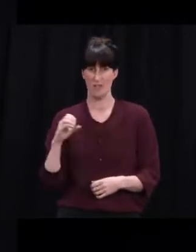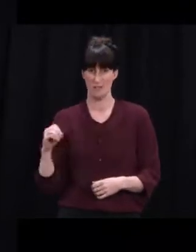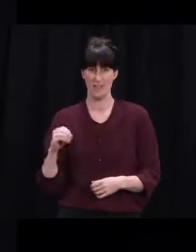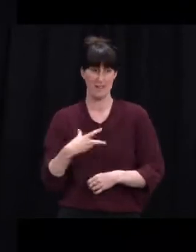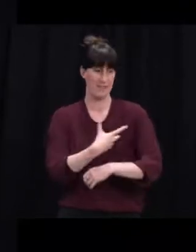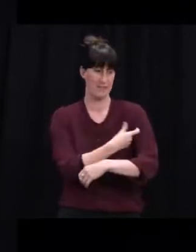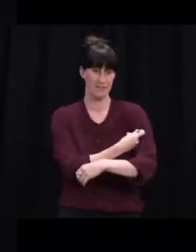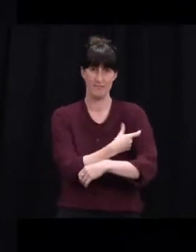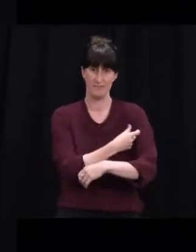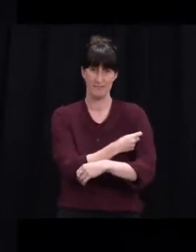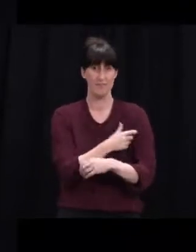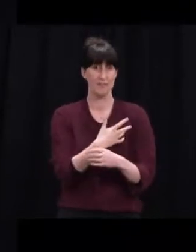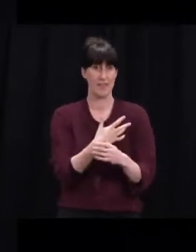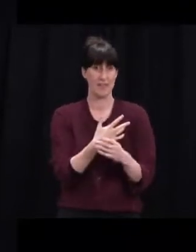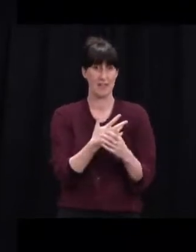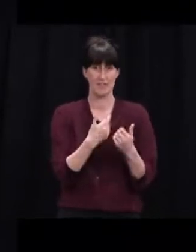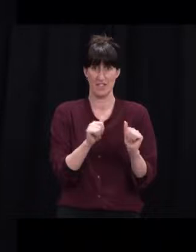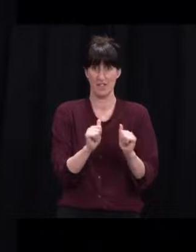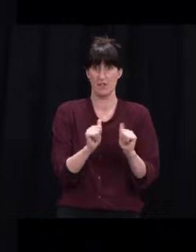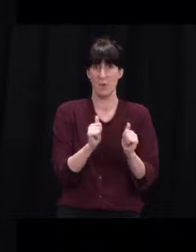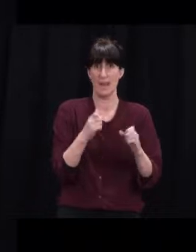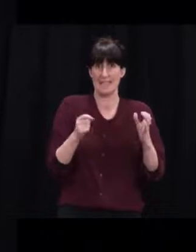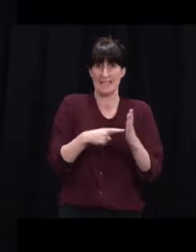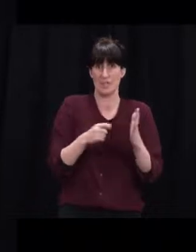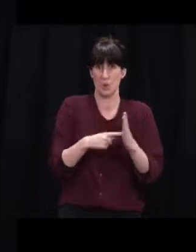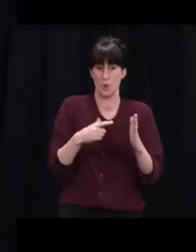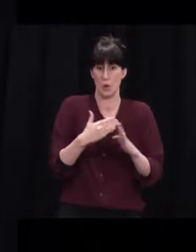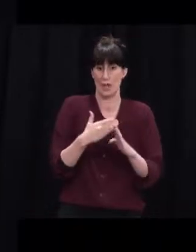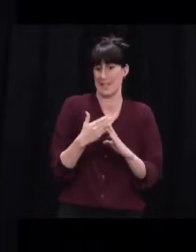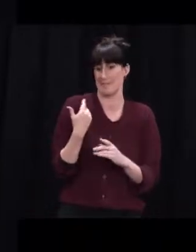We've seen more than 6,500 essential